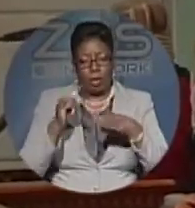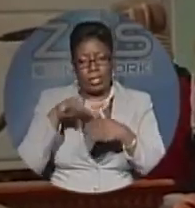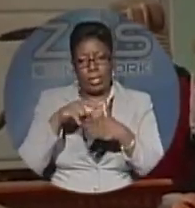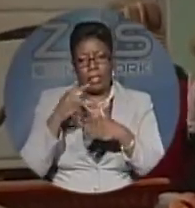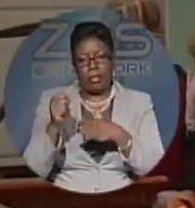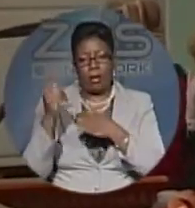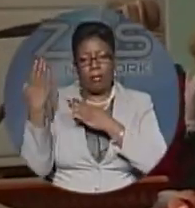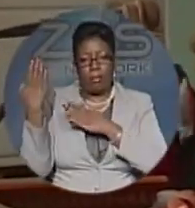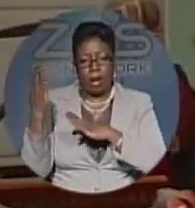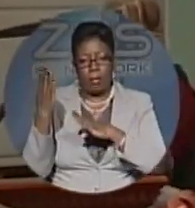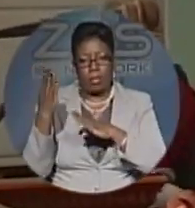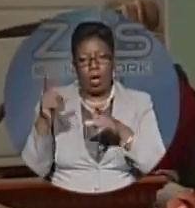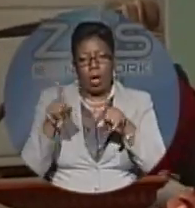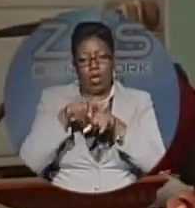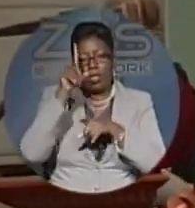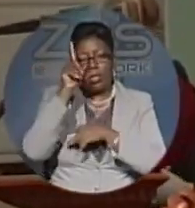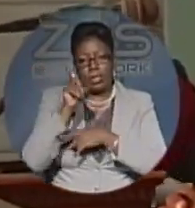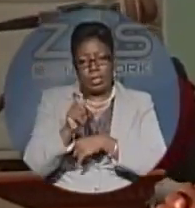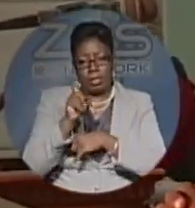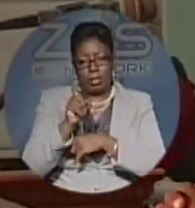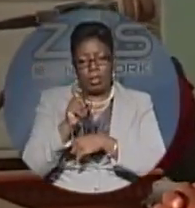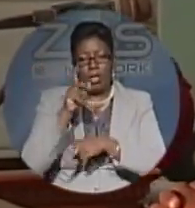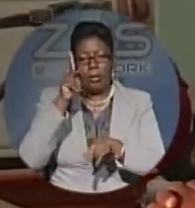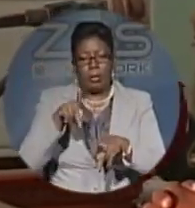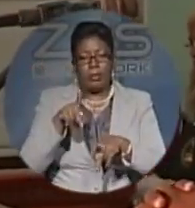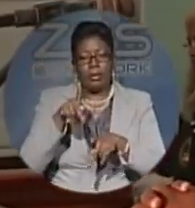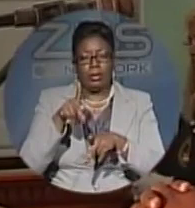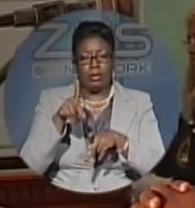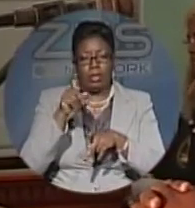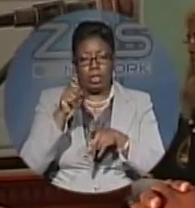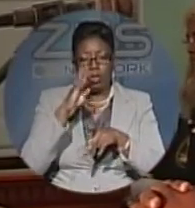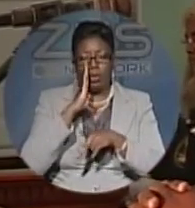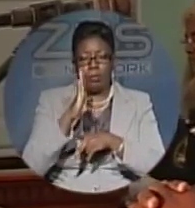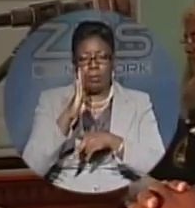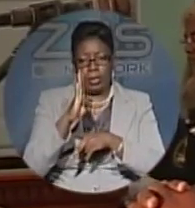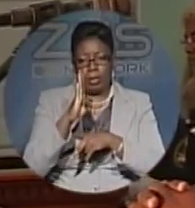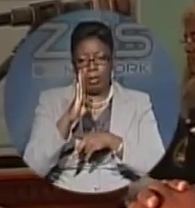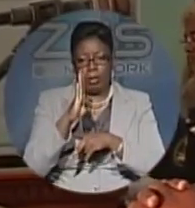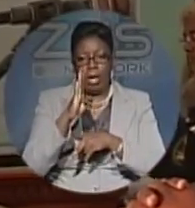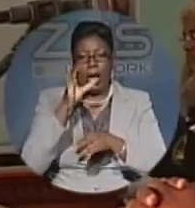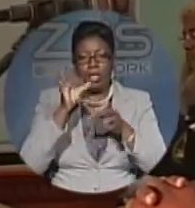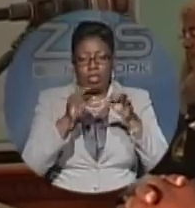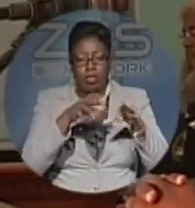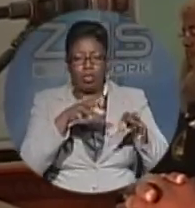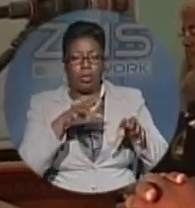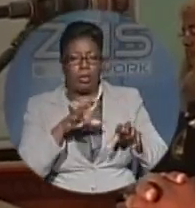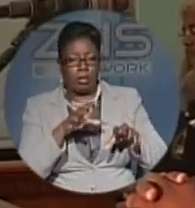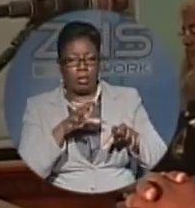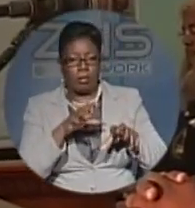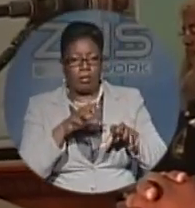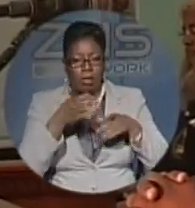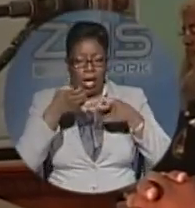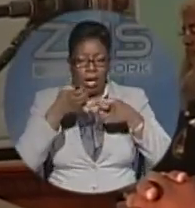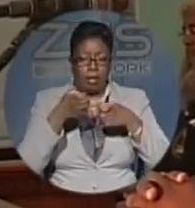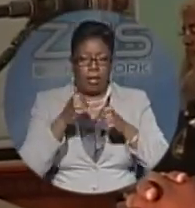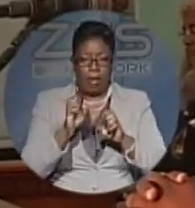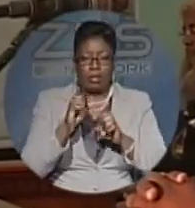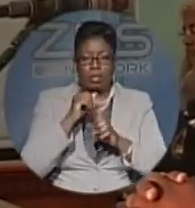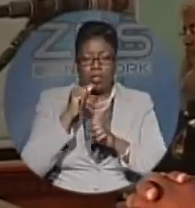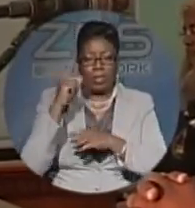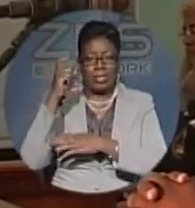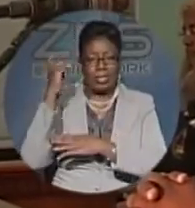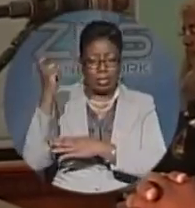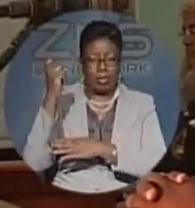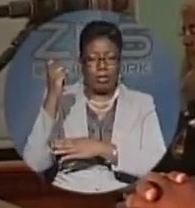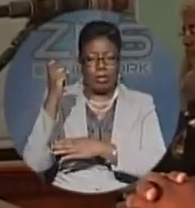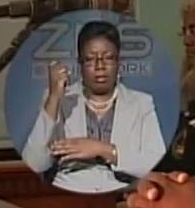an increased need for persons to serve as jurors. Our efforts will not succeed if eligible persons continue to